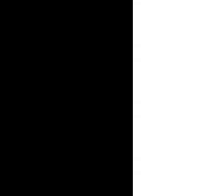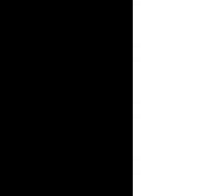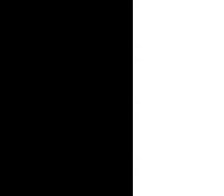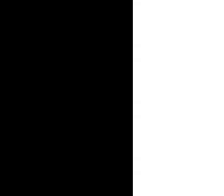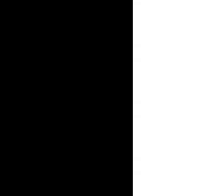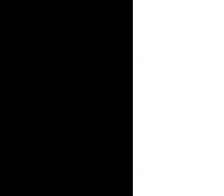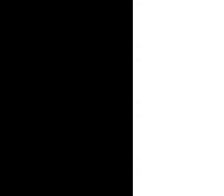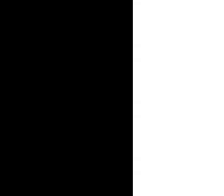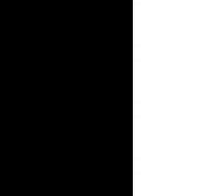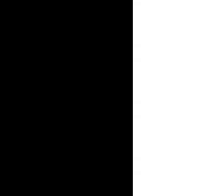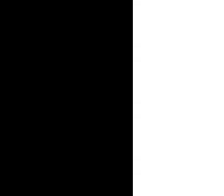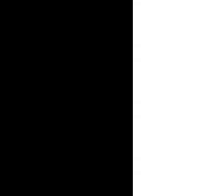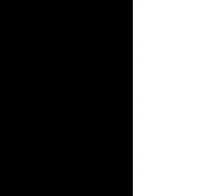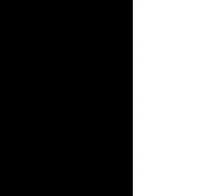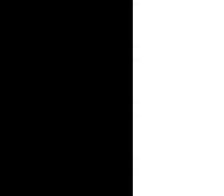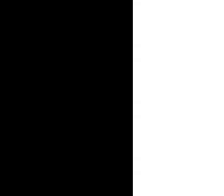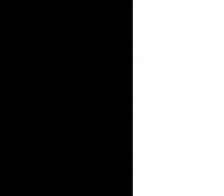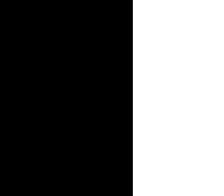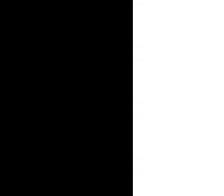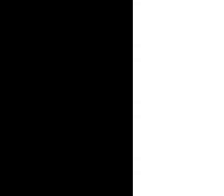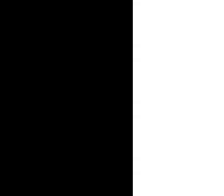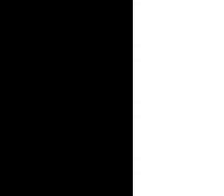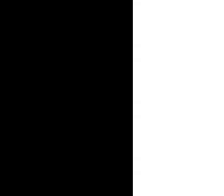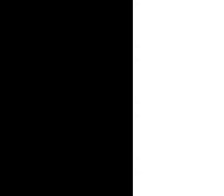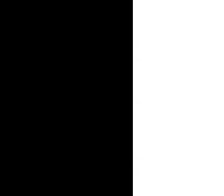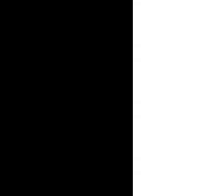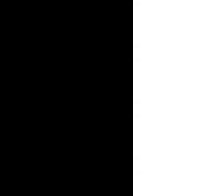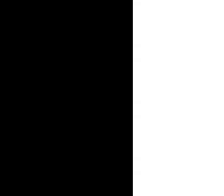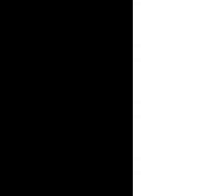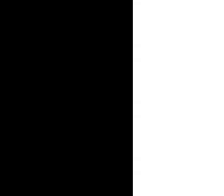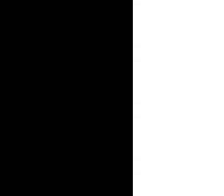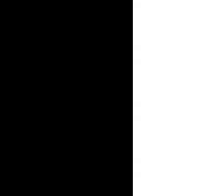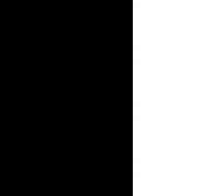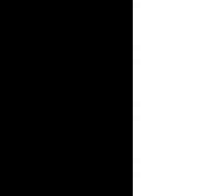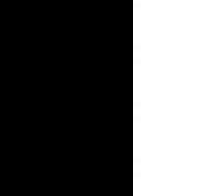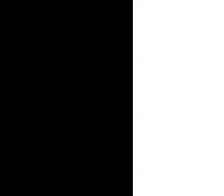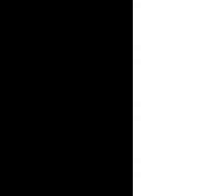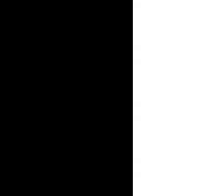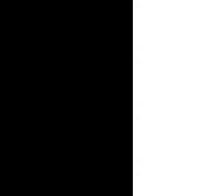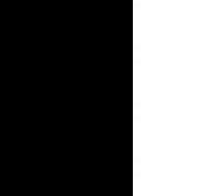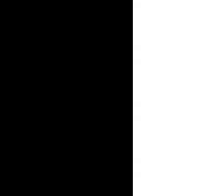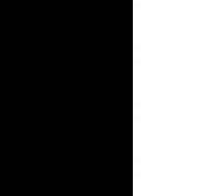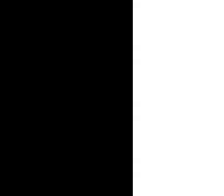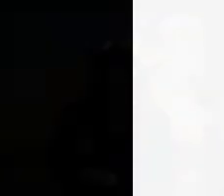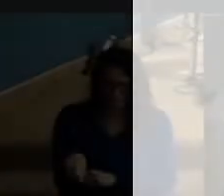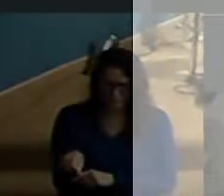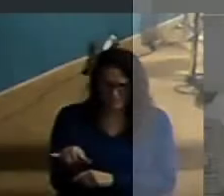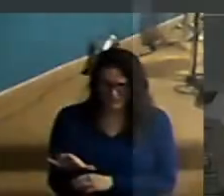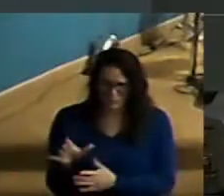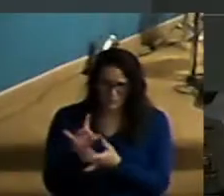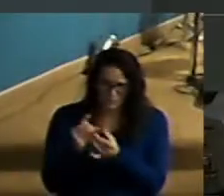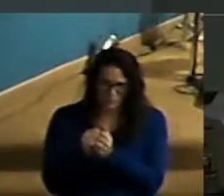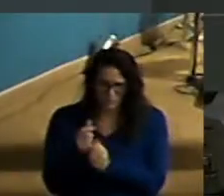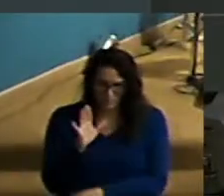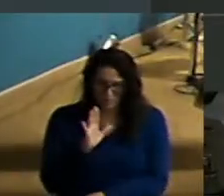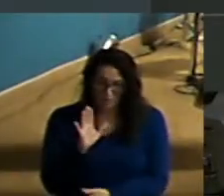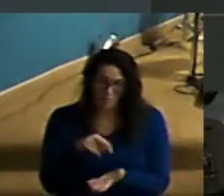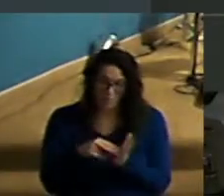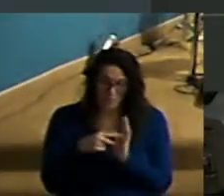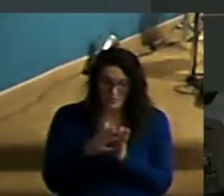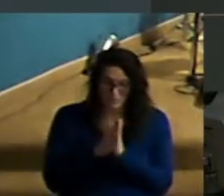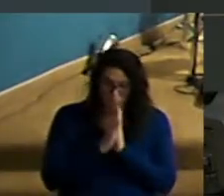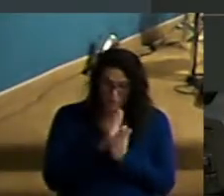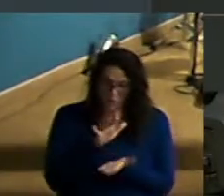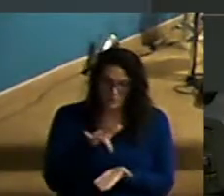no edict would change that, not even the law of the Medes and the Persians. So prayer centers our character.